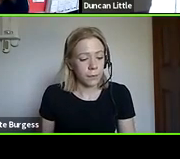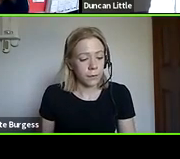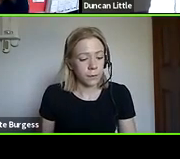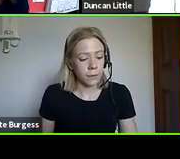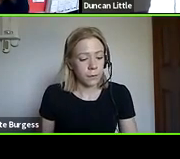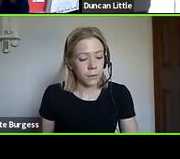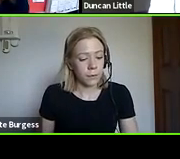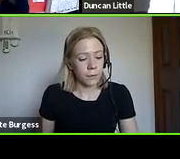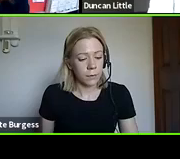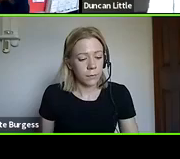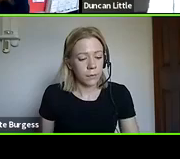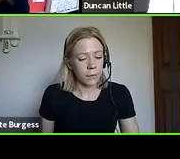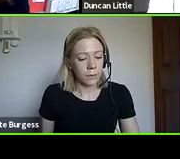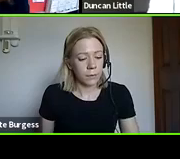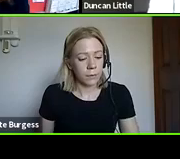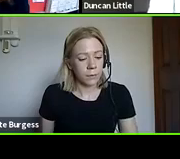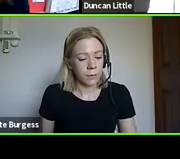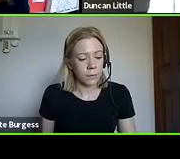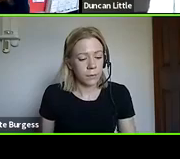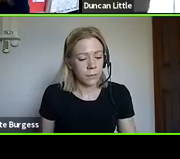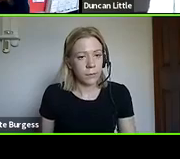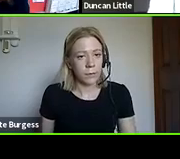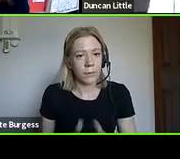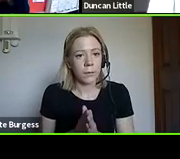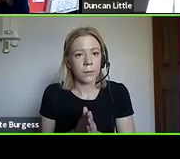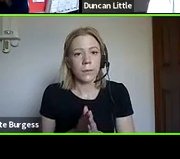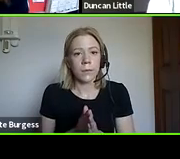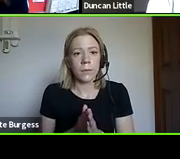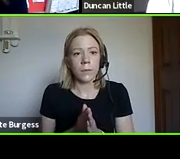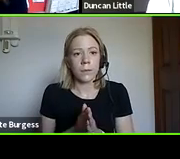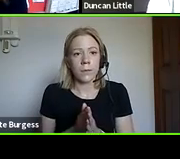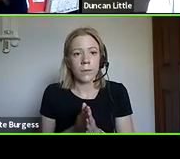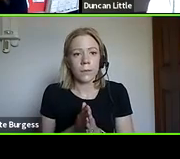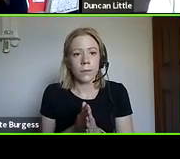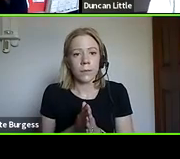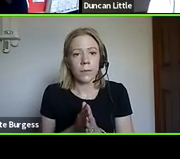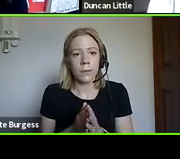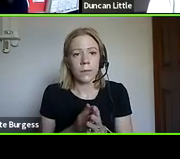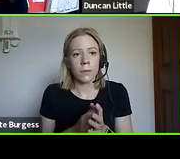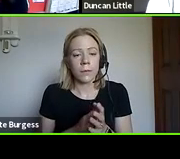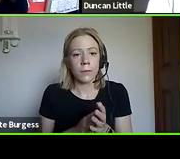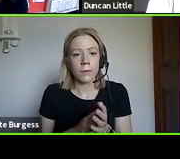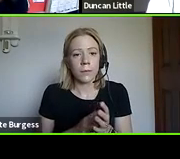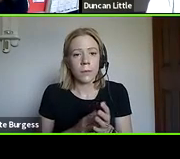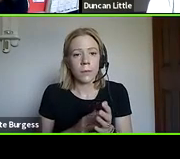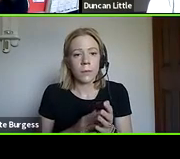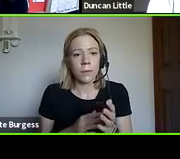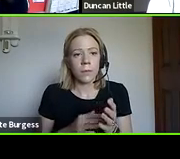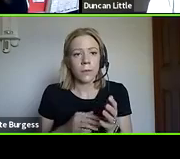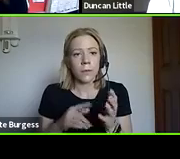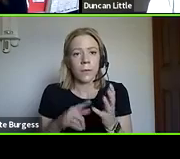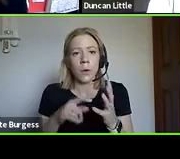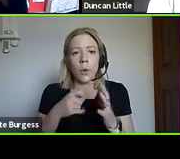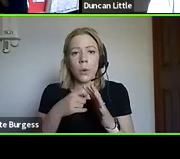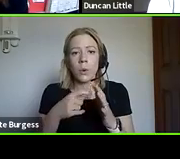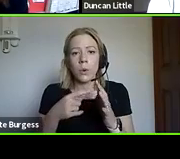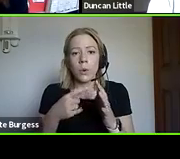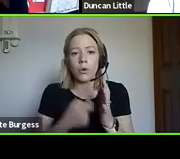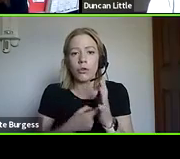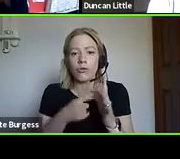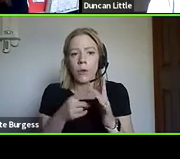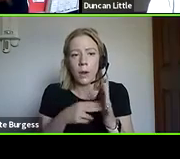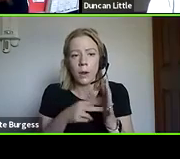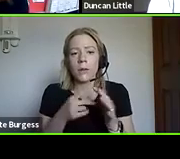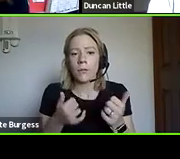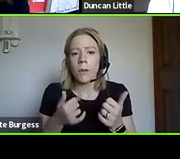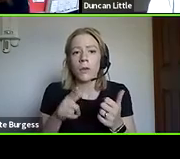I think we can share. Can we share a list of the countries that were filmed? Okay, so this was Ukraine and Swaziland this time. And